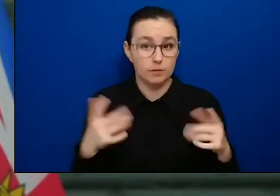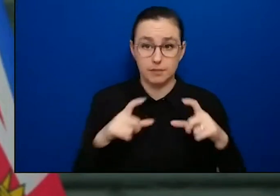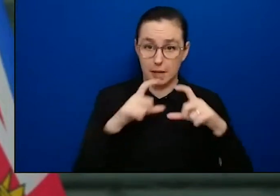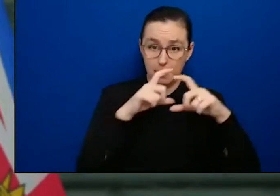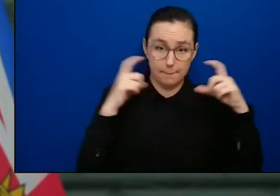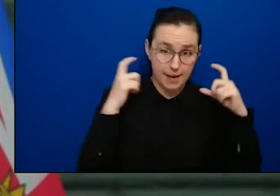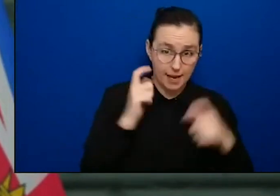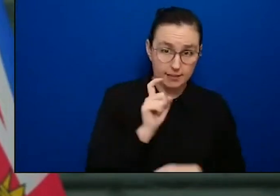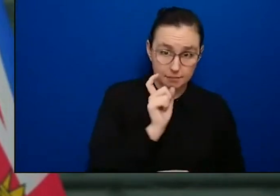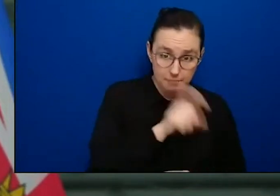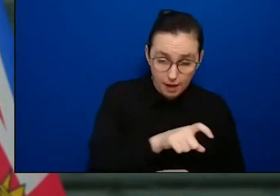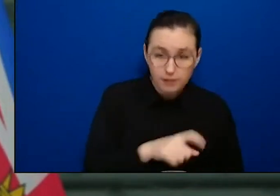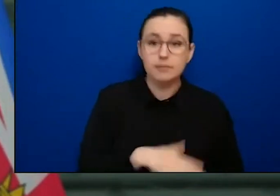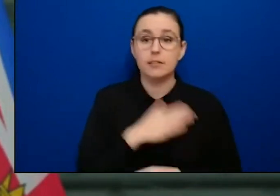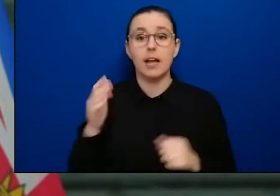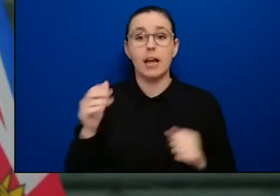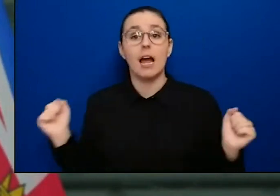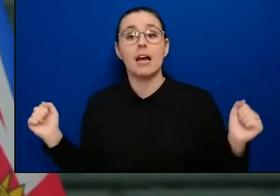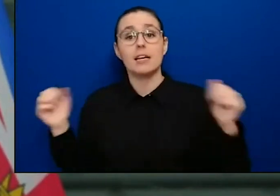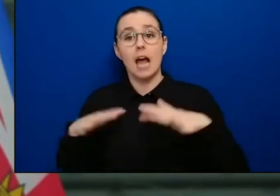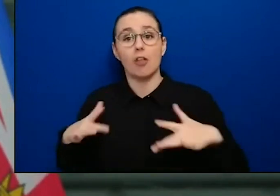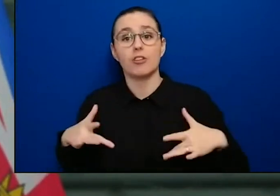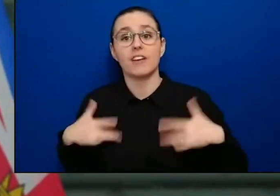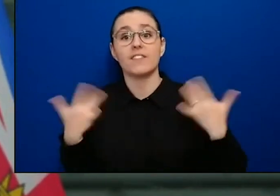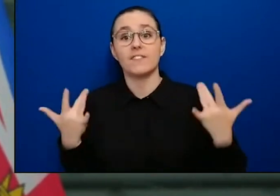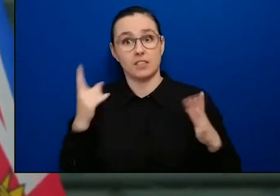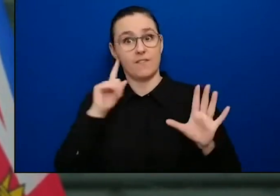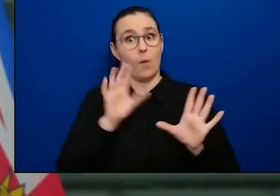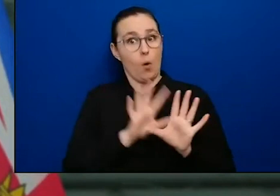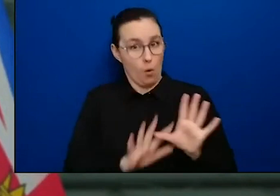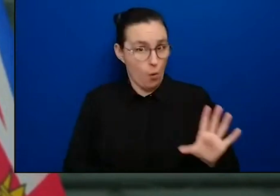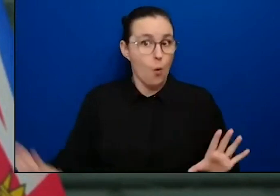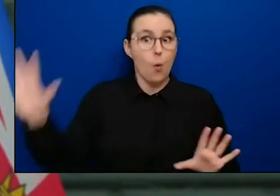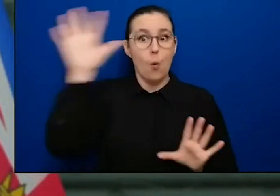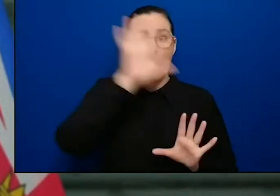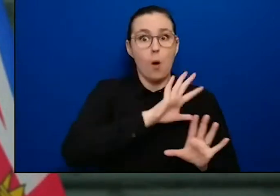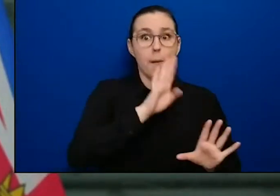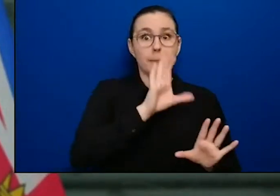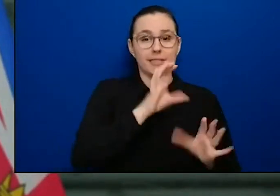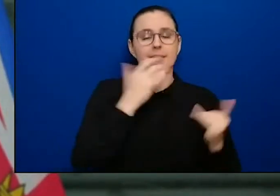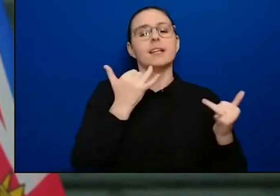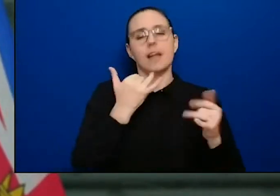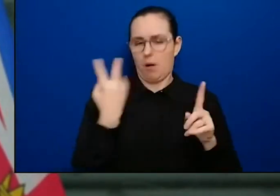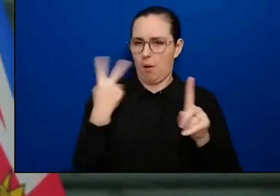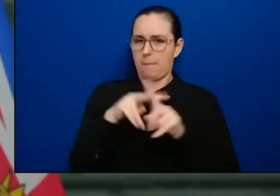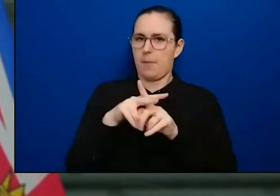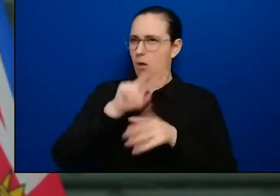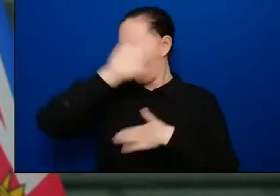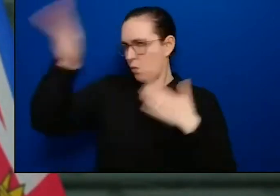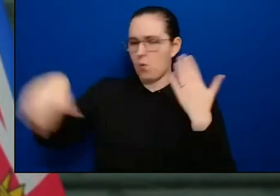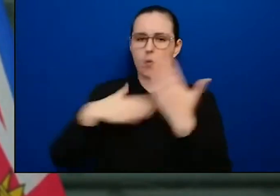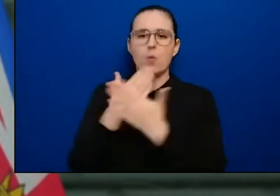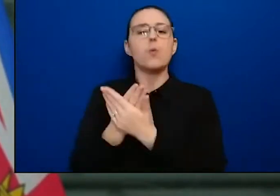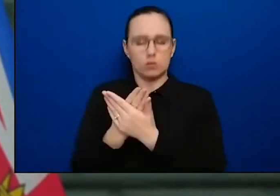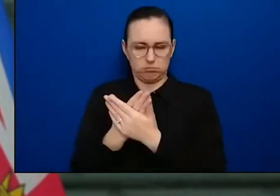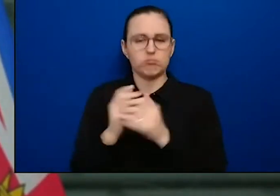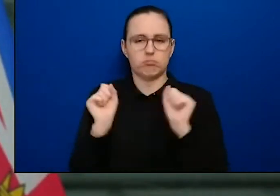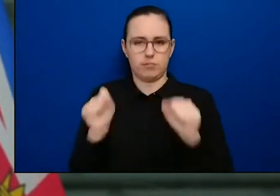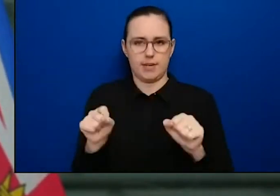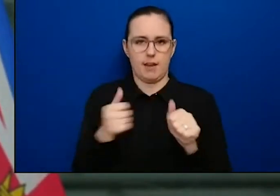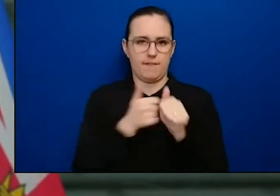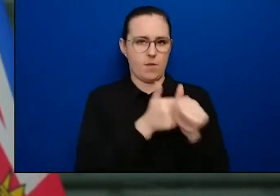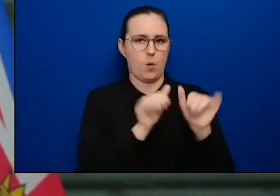events orders that are in the rest of the province, will apply to all of interior health. So that means that you can